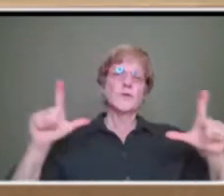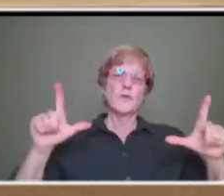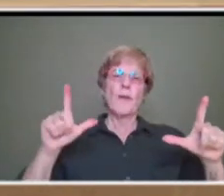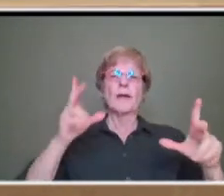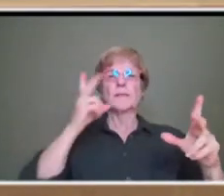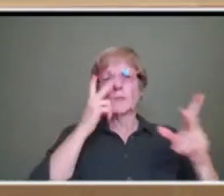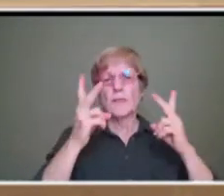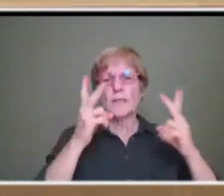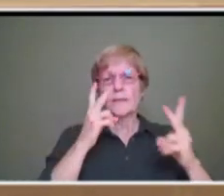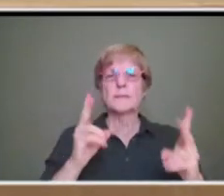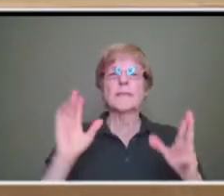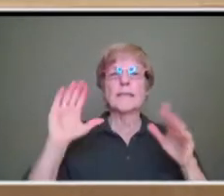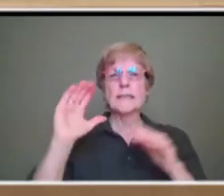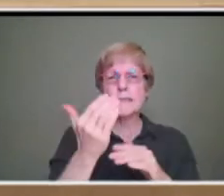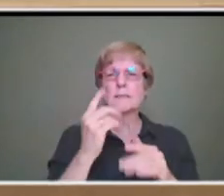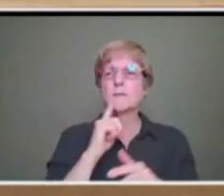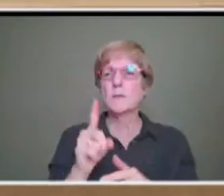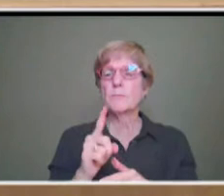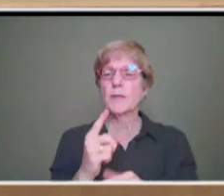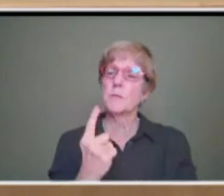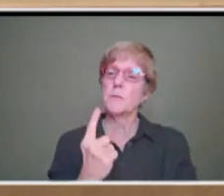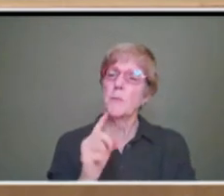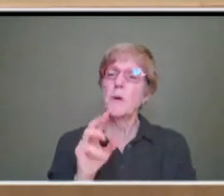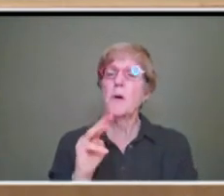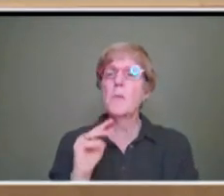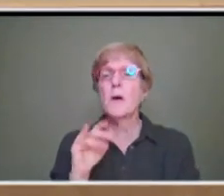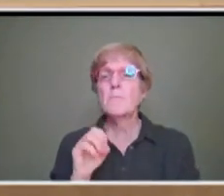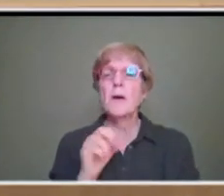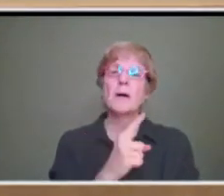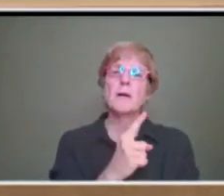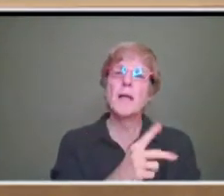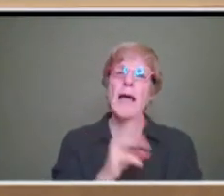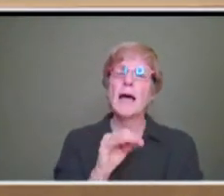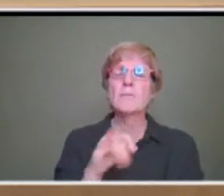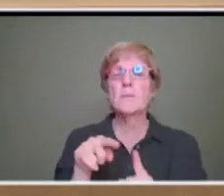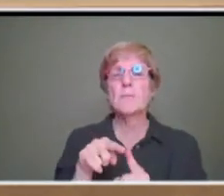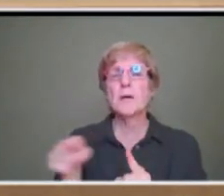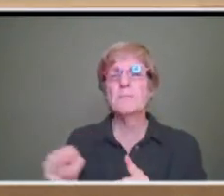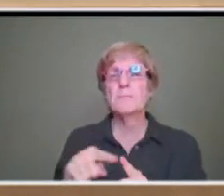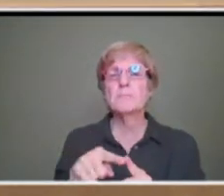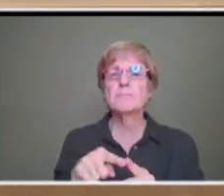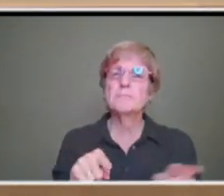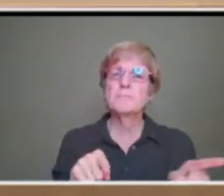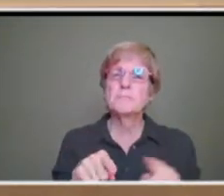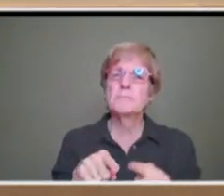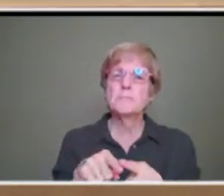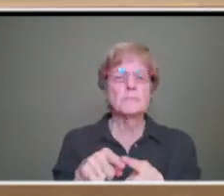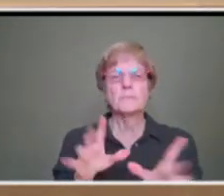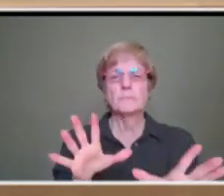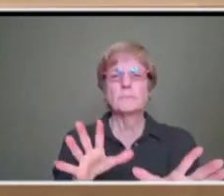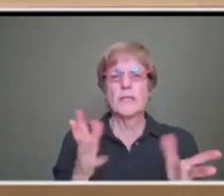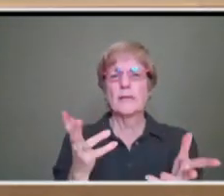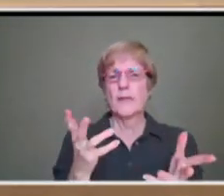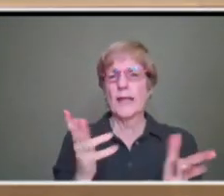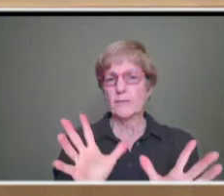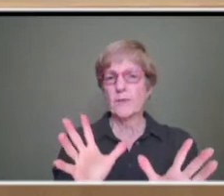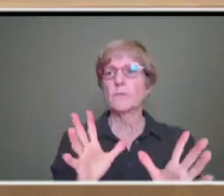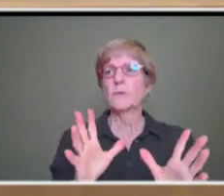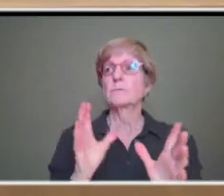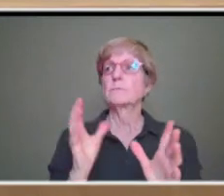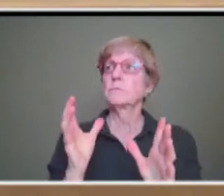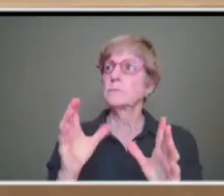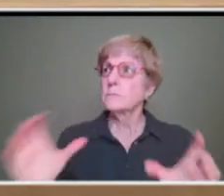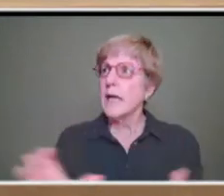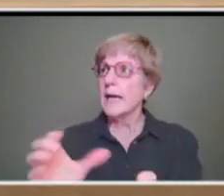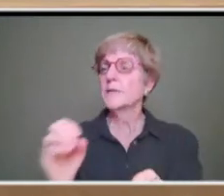just stay within probably about a mile or half mile of the site on some of those uh petitions that are still or that have been either active or approved over the